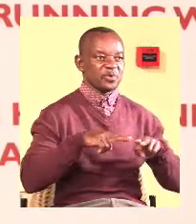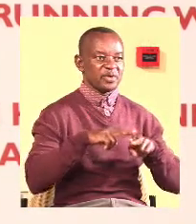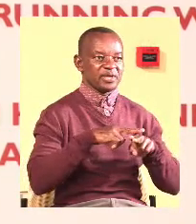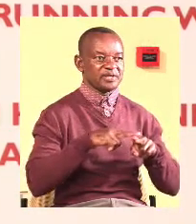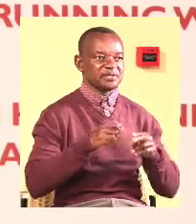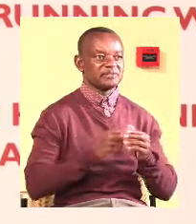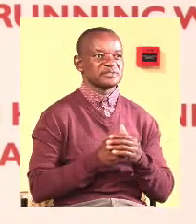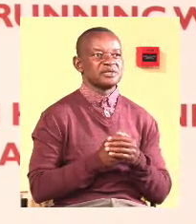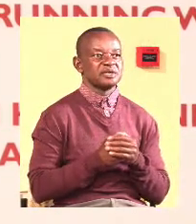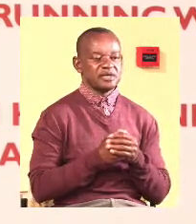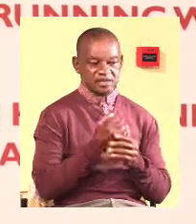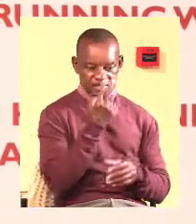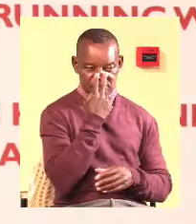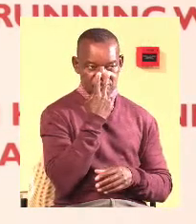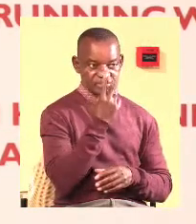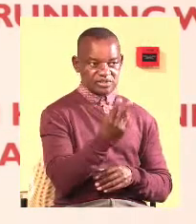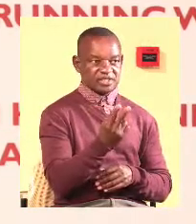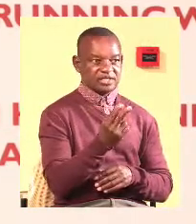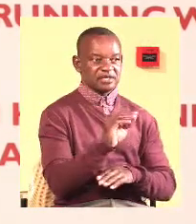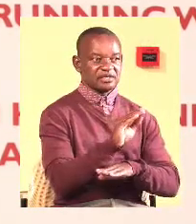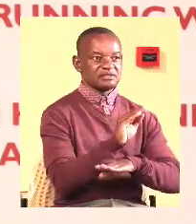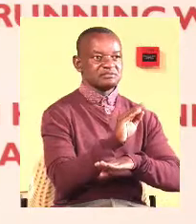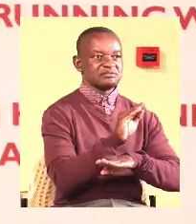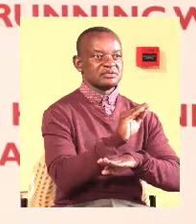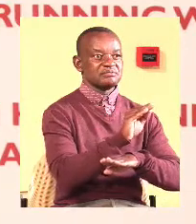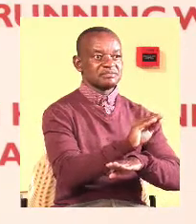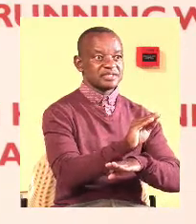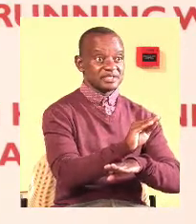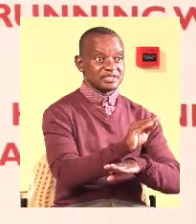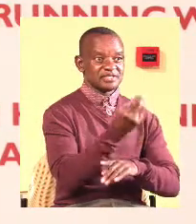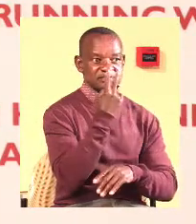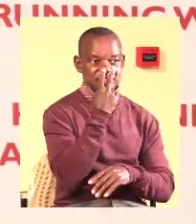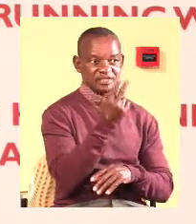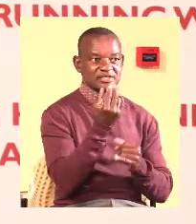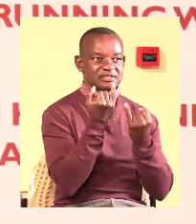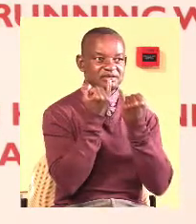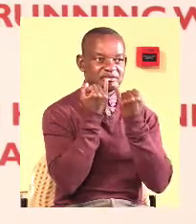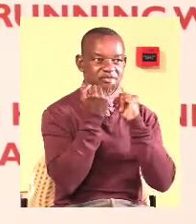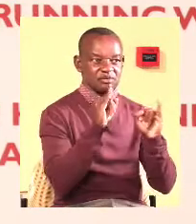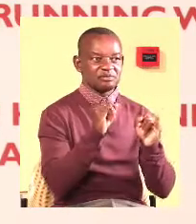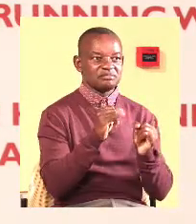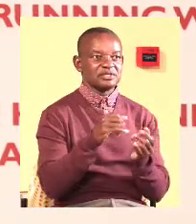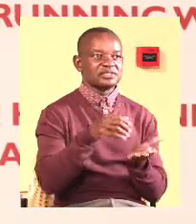the message is reaching everyone out there. It's